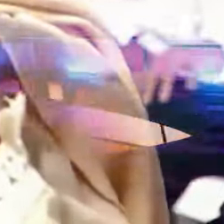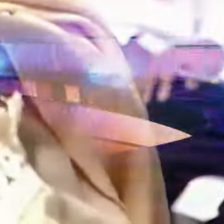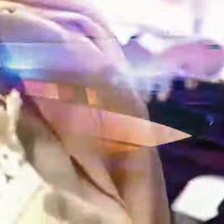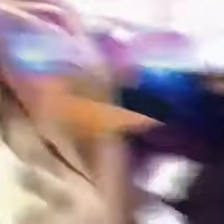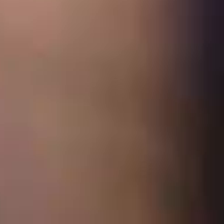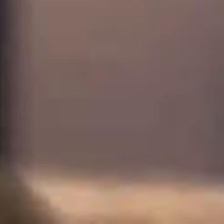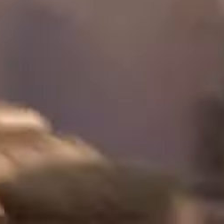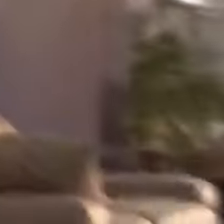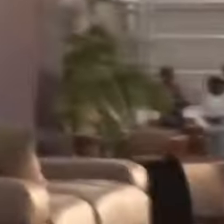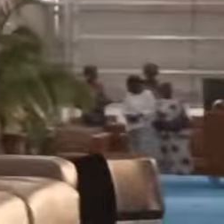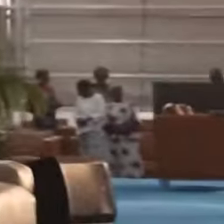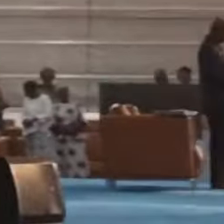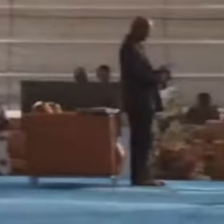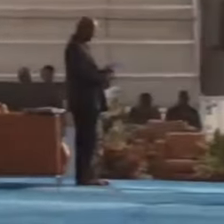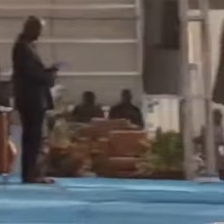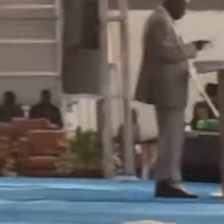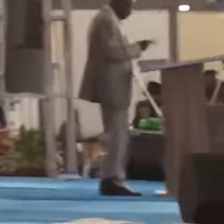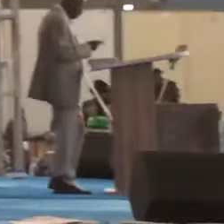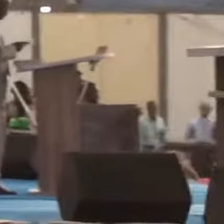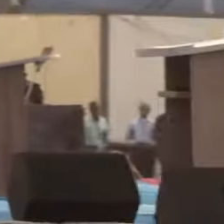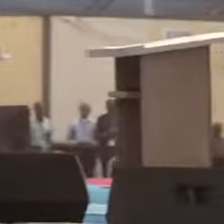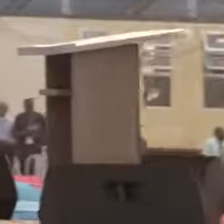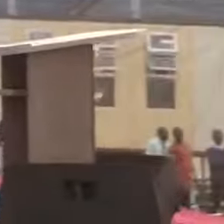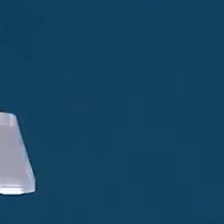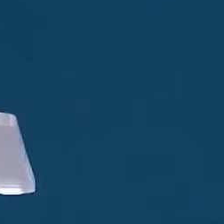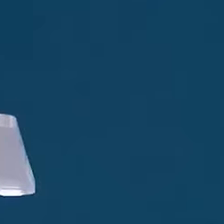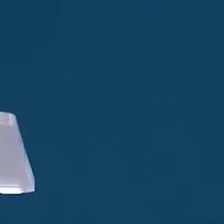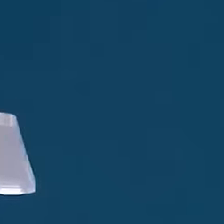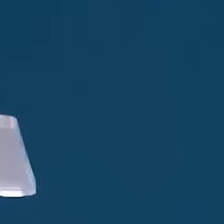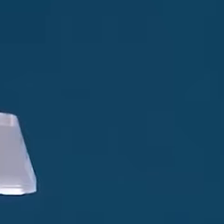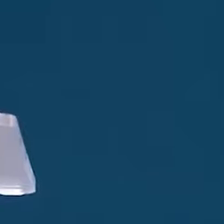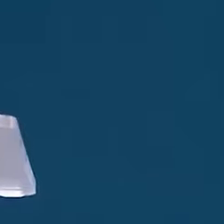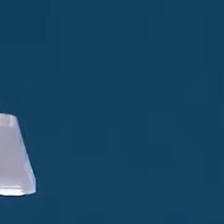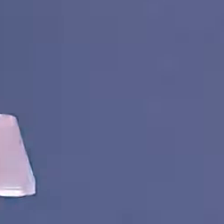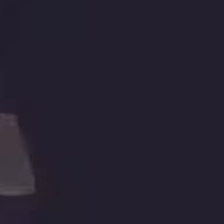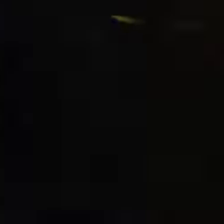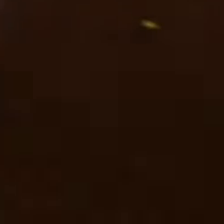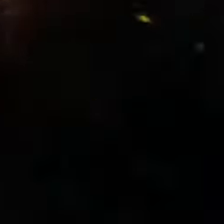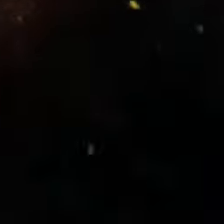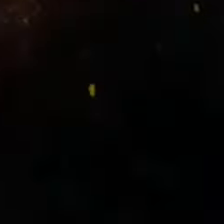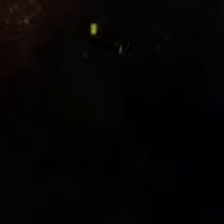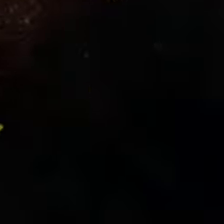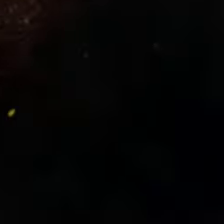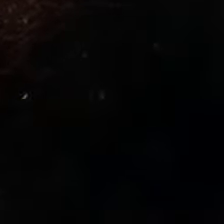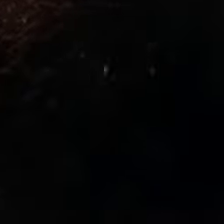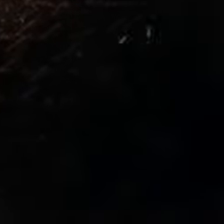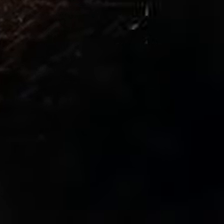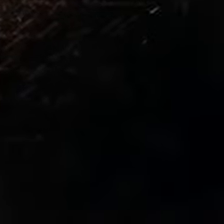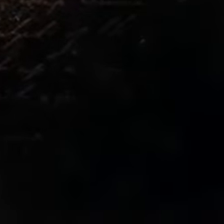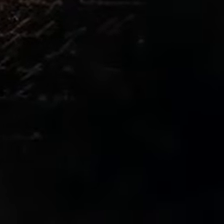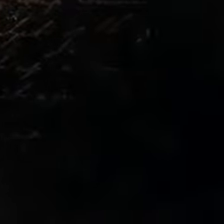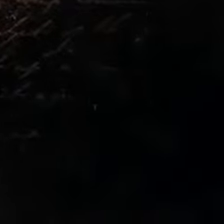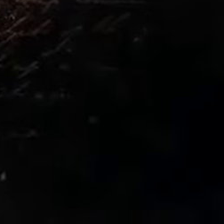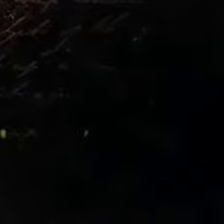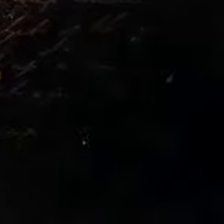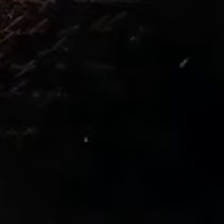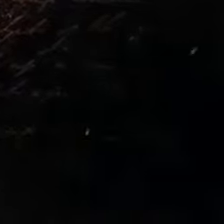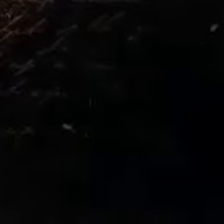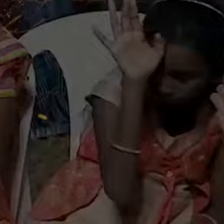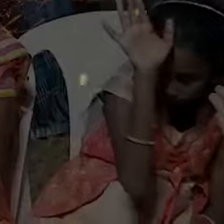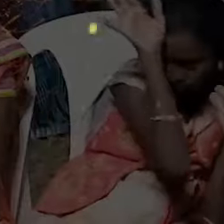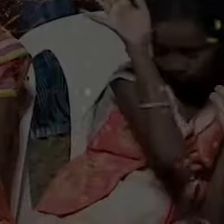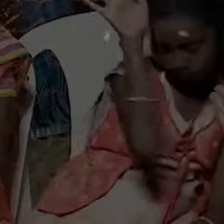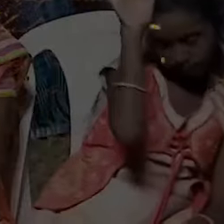wonders and might. Join the servants of God, Pastor Dr. W.F. Kumuyi, every first and third Thursdays of every month in